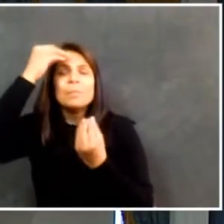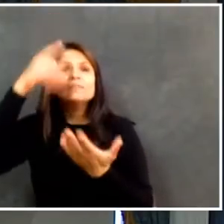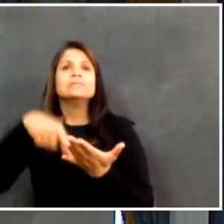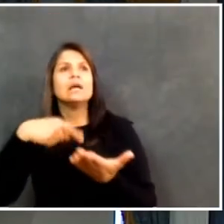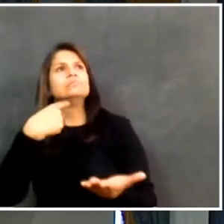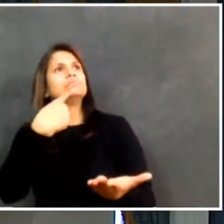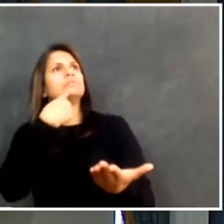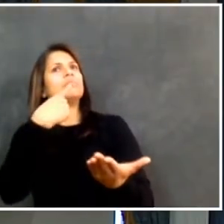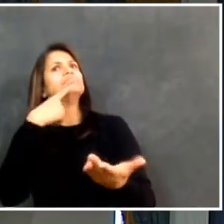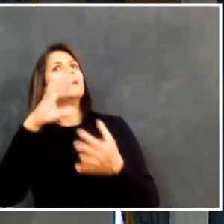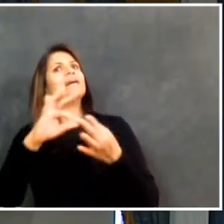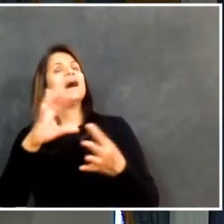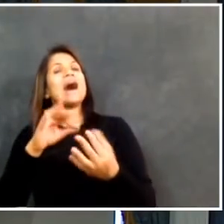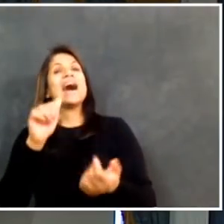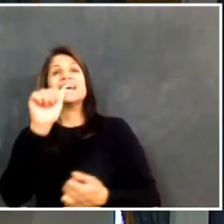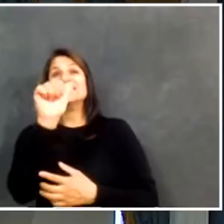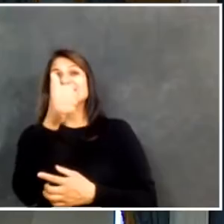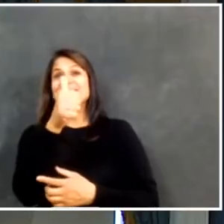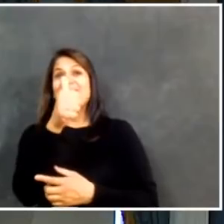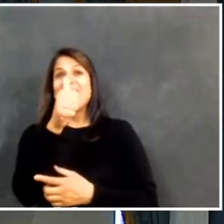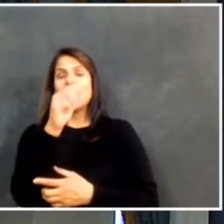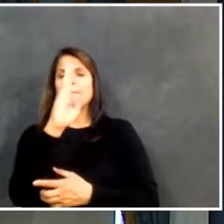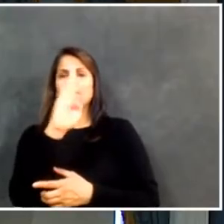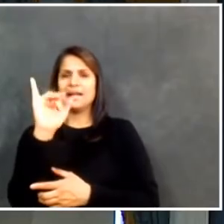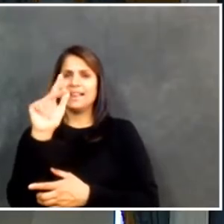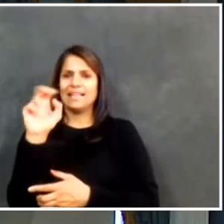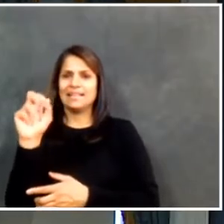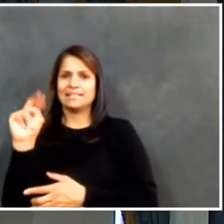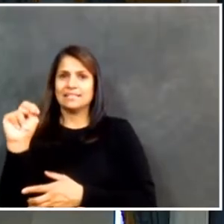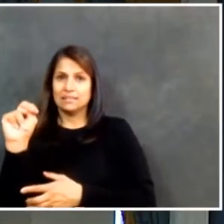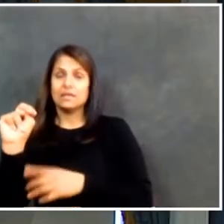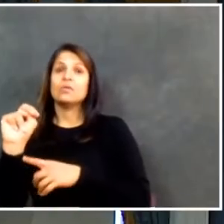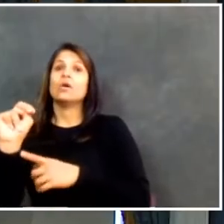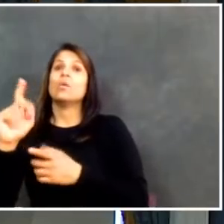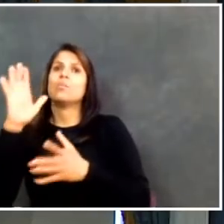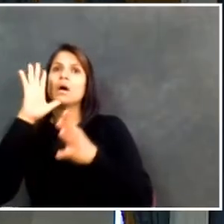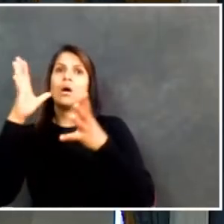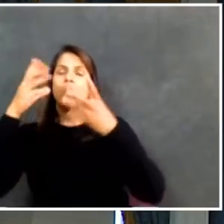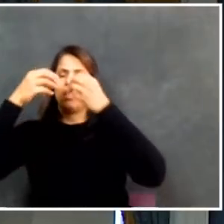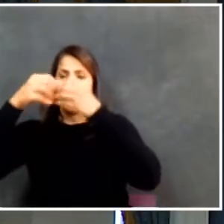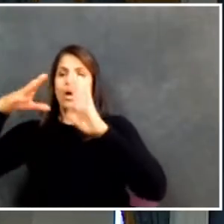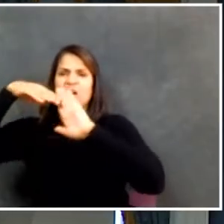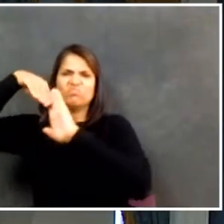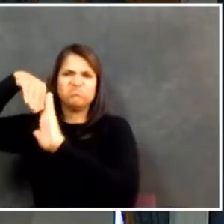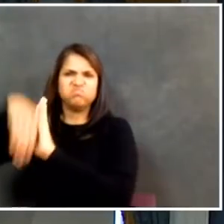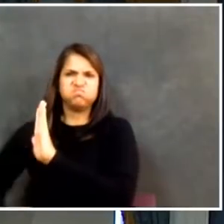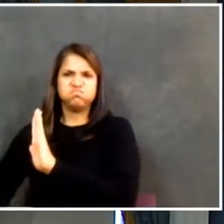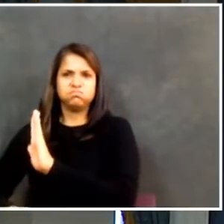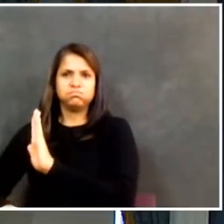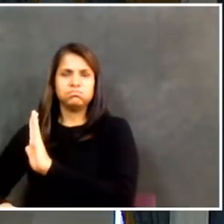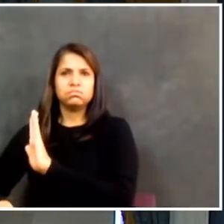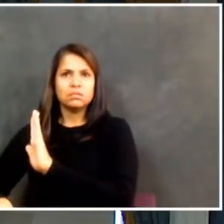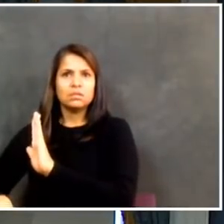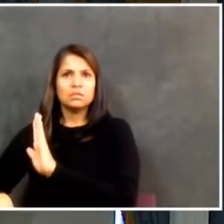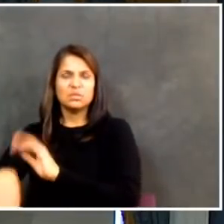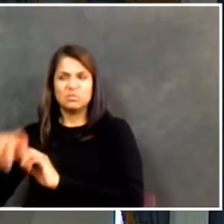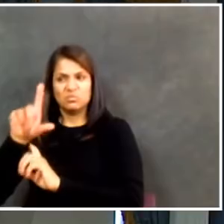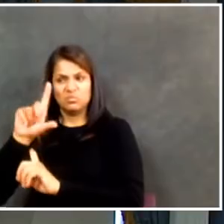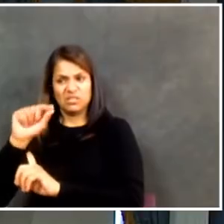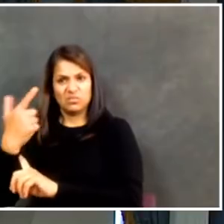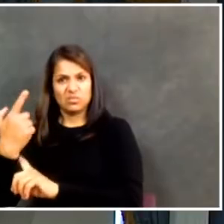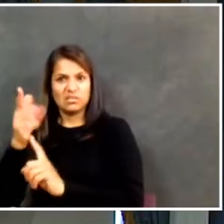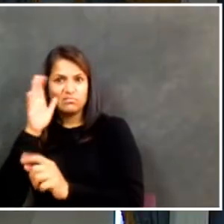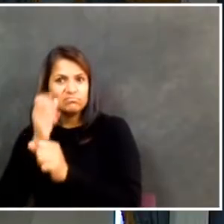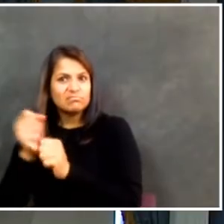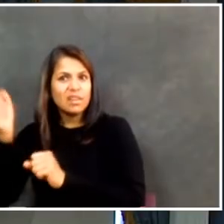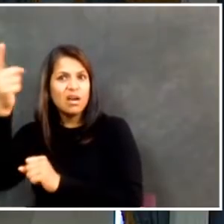through fiscal year 2021. And they're forecasting as many as 475,000